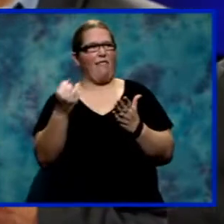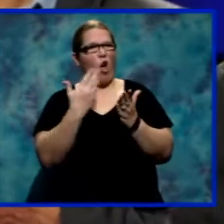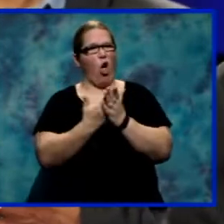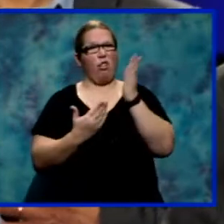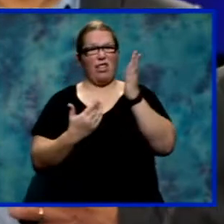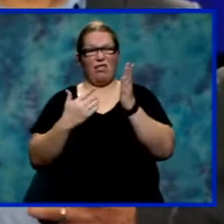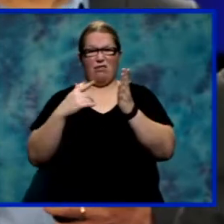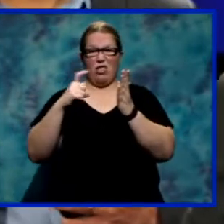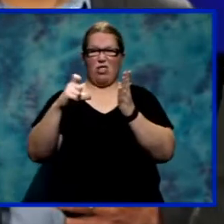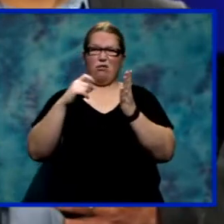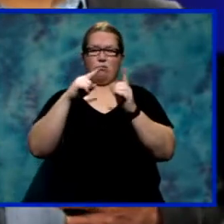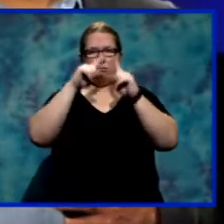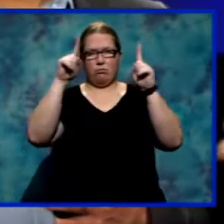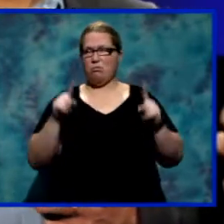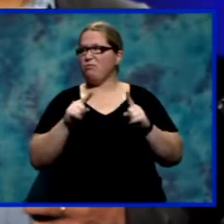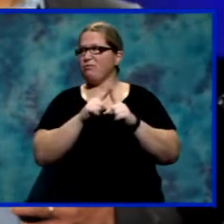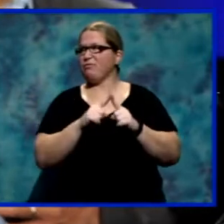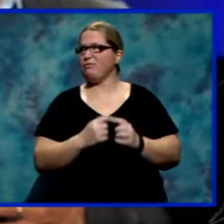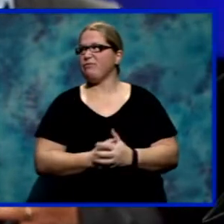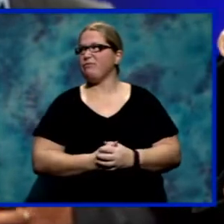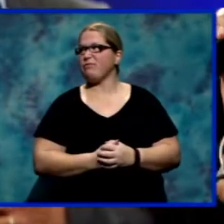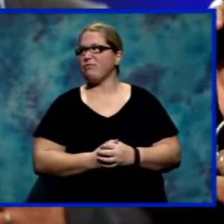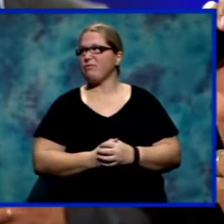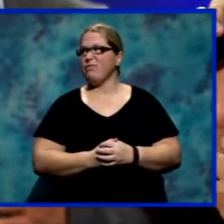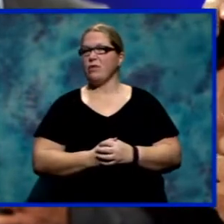If you actually go to